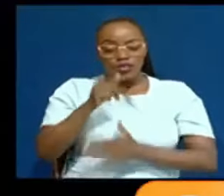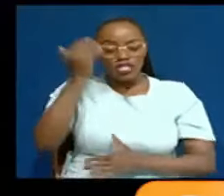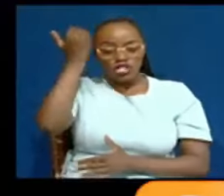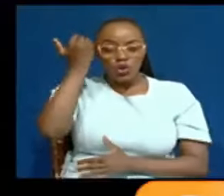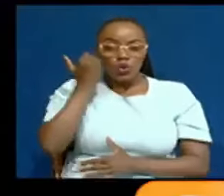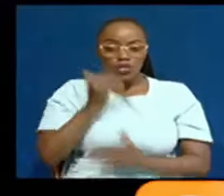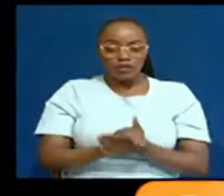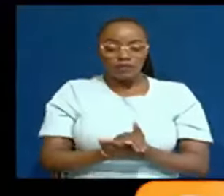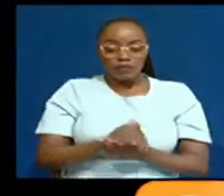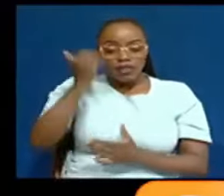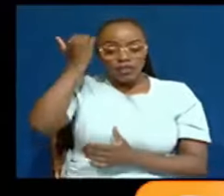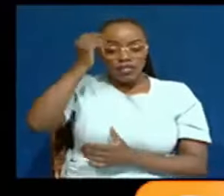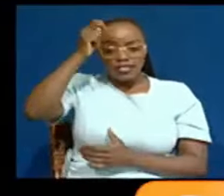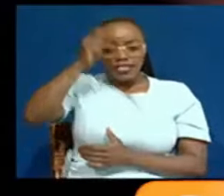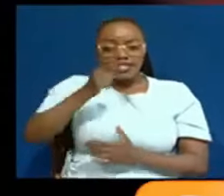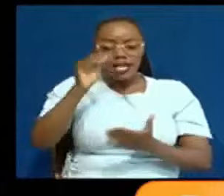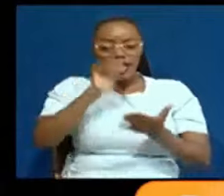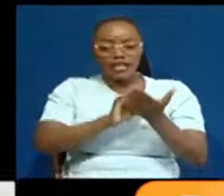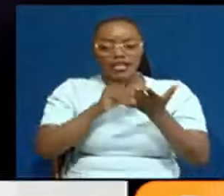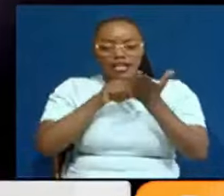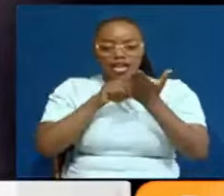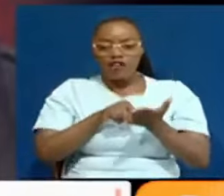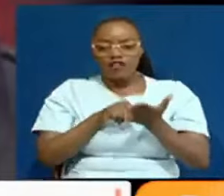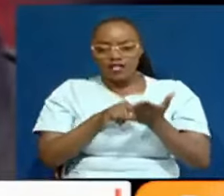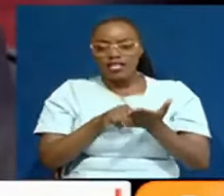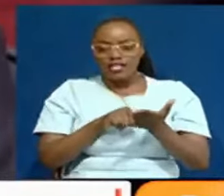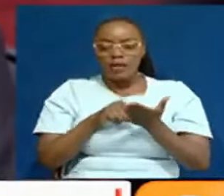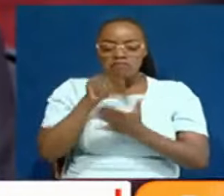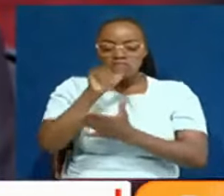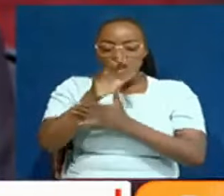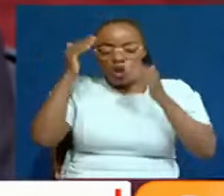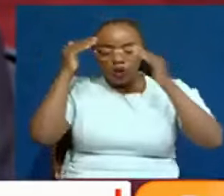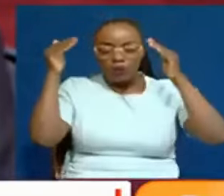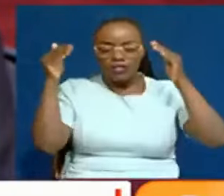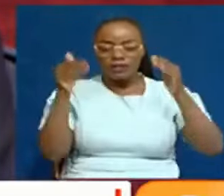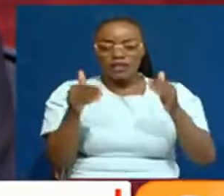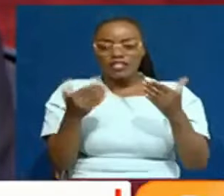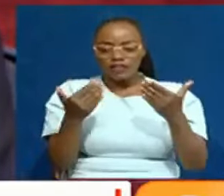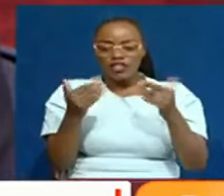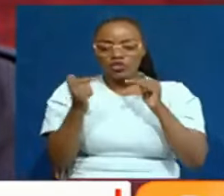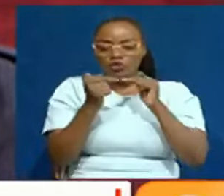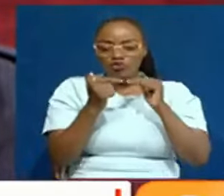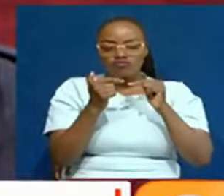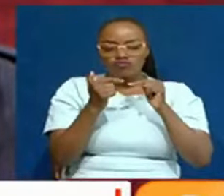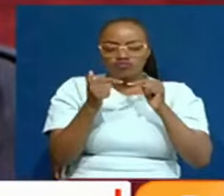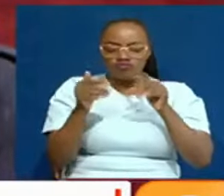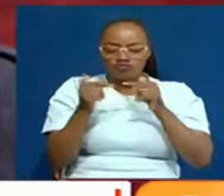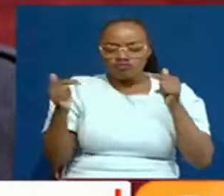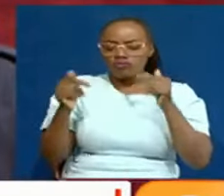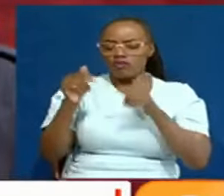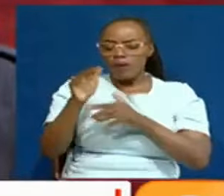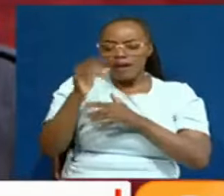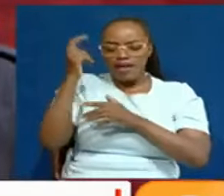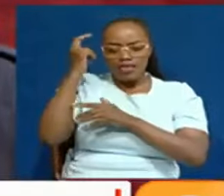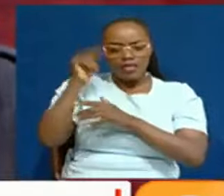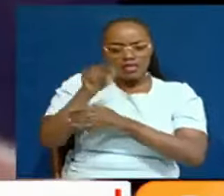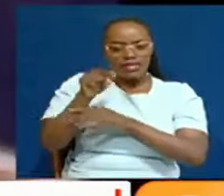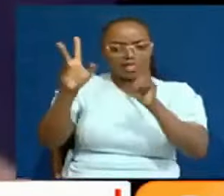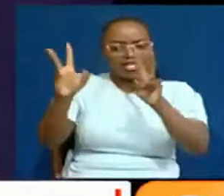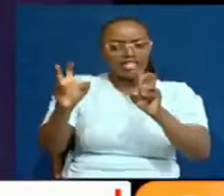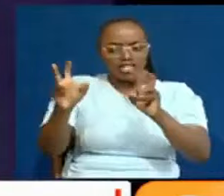source. The bench wishes to once again emphasize its unwavering commitment to objective neutrality in this